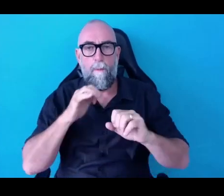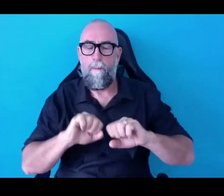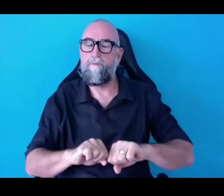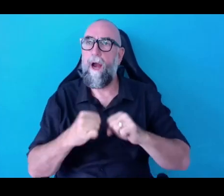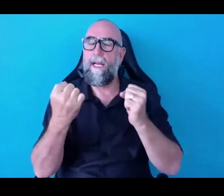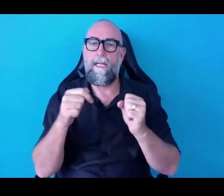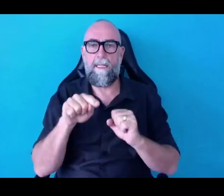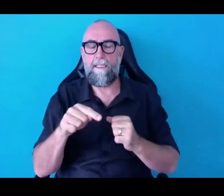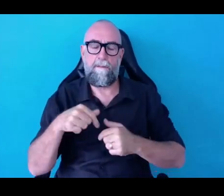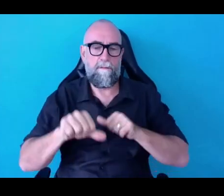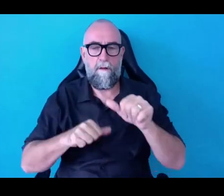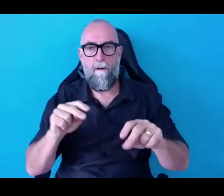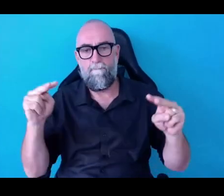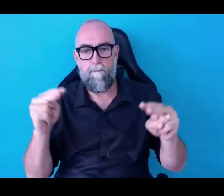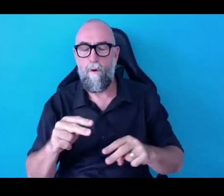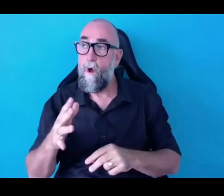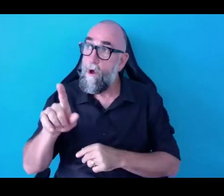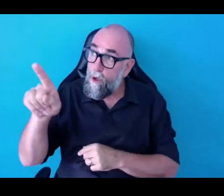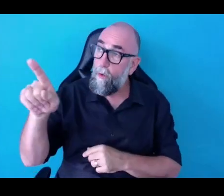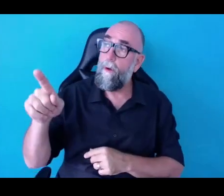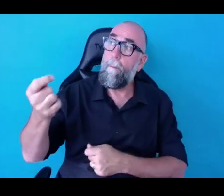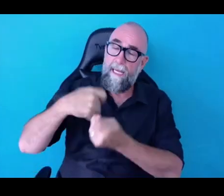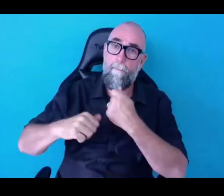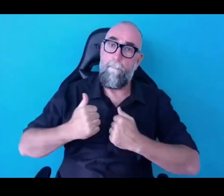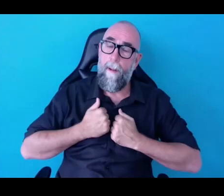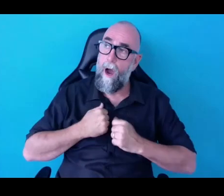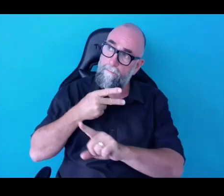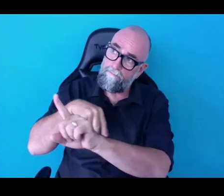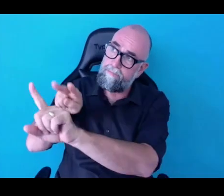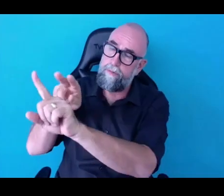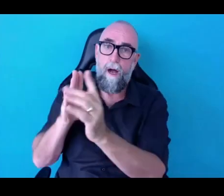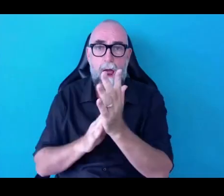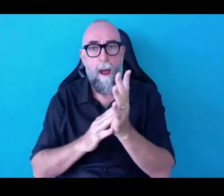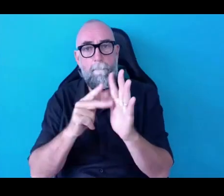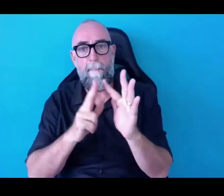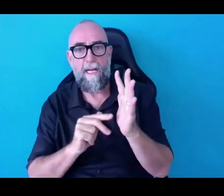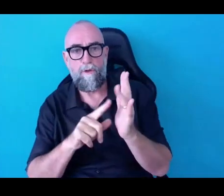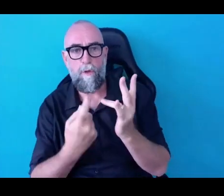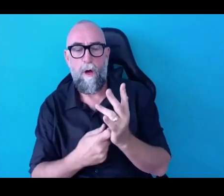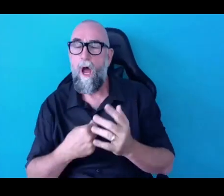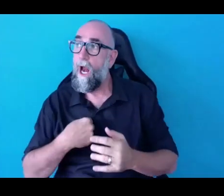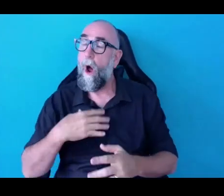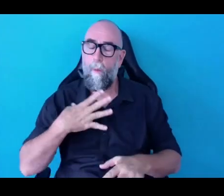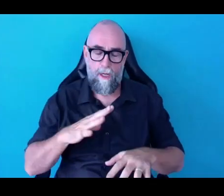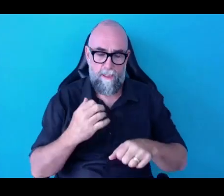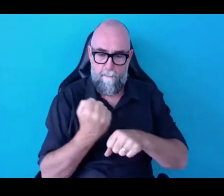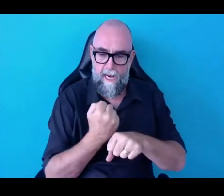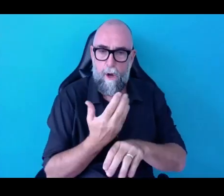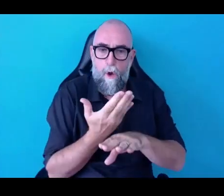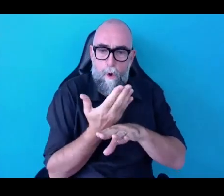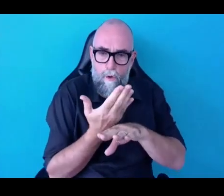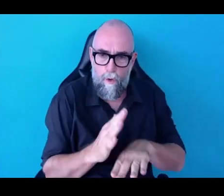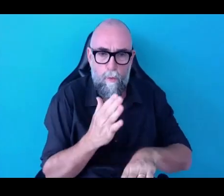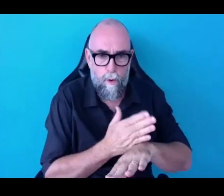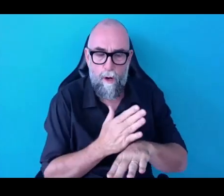keeps me going. It is a guiding voice. And I wanted to make a new work based on your painting, not to gain greater